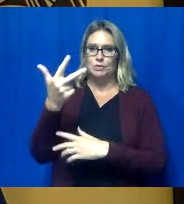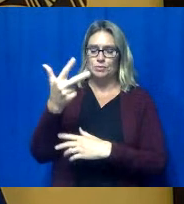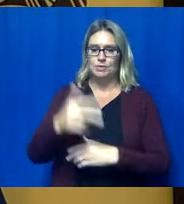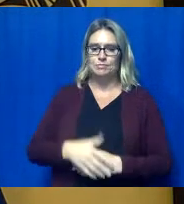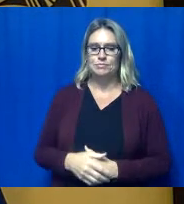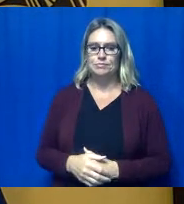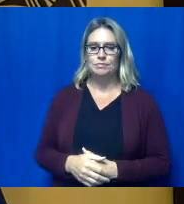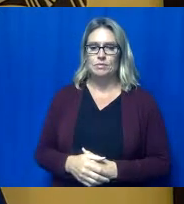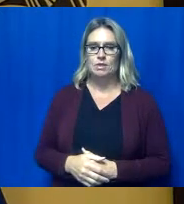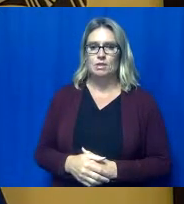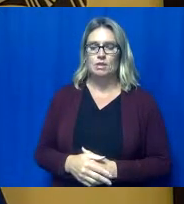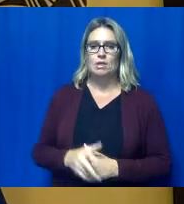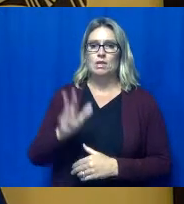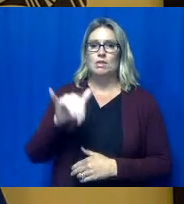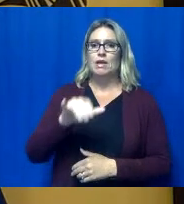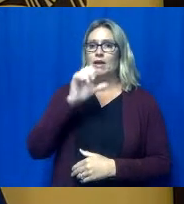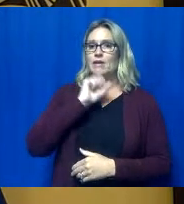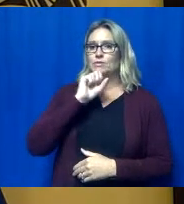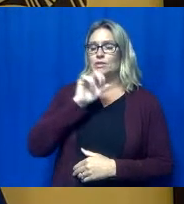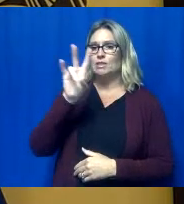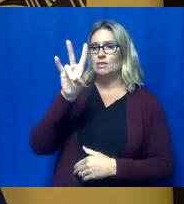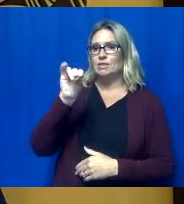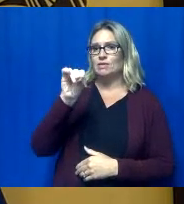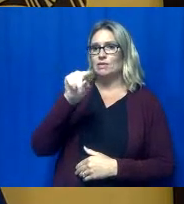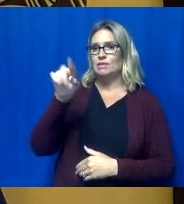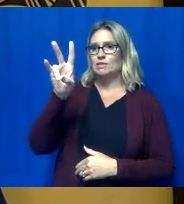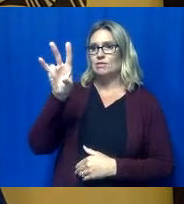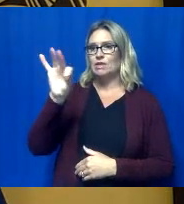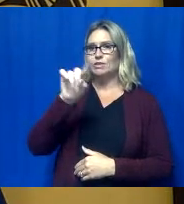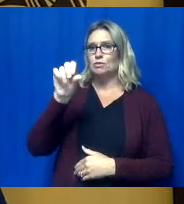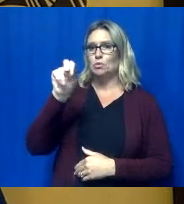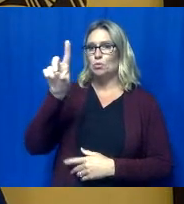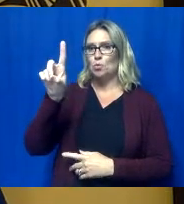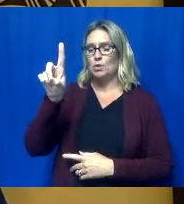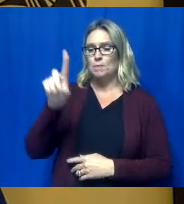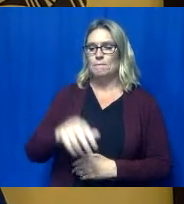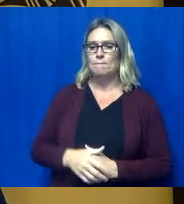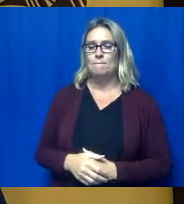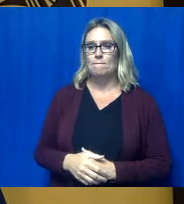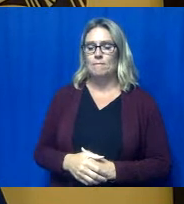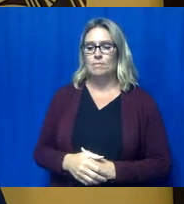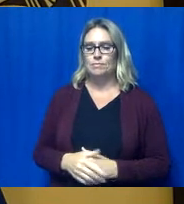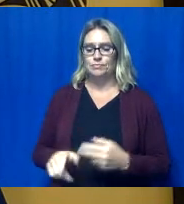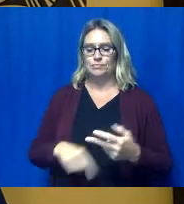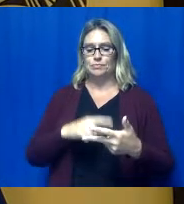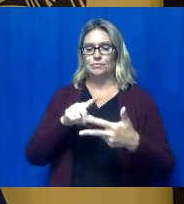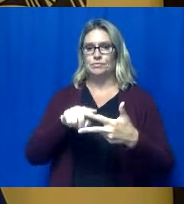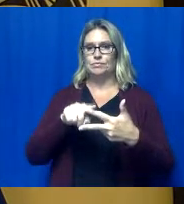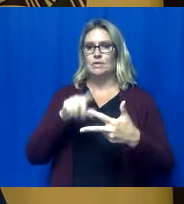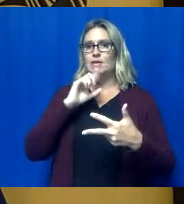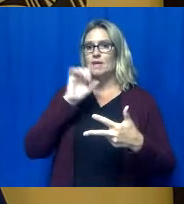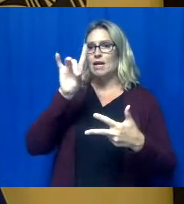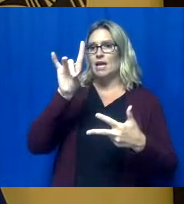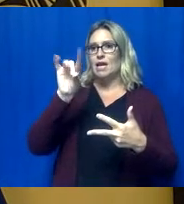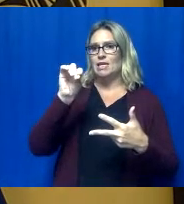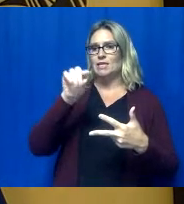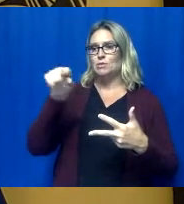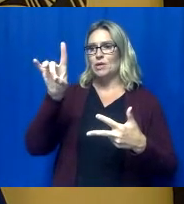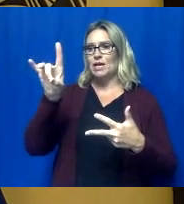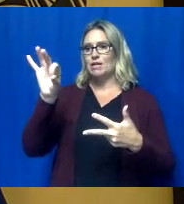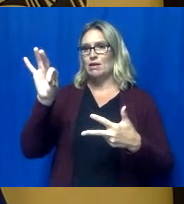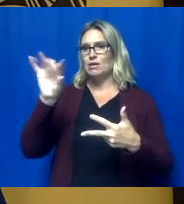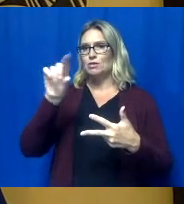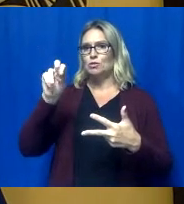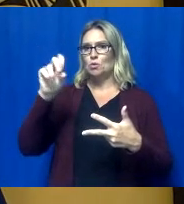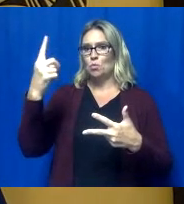person between the ages of 70 and 79 from Zone 1, a person between the ages of 80 and 89 from Zone 1,